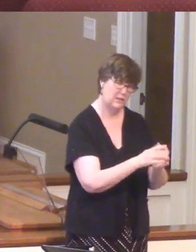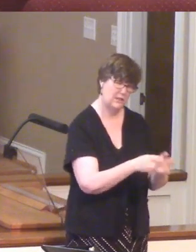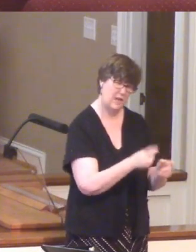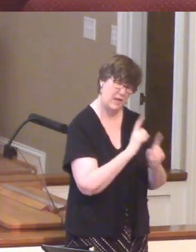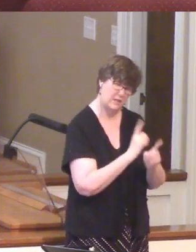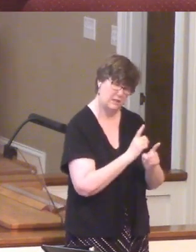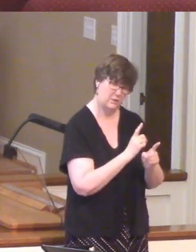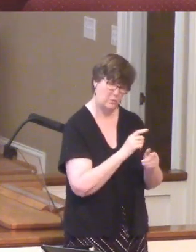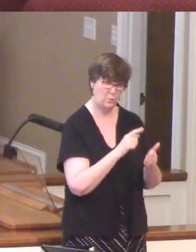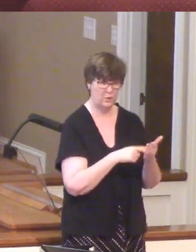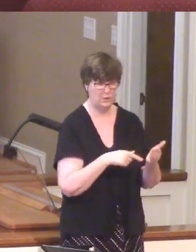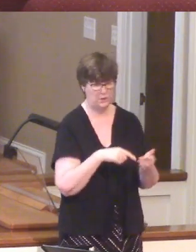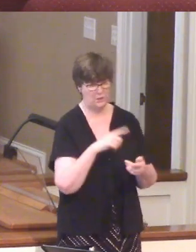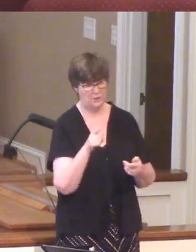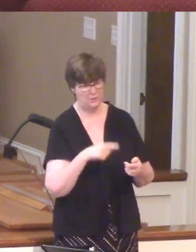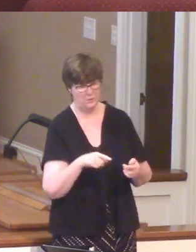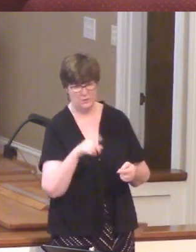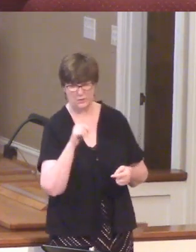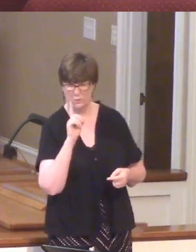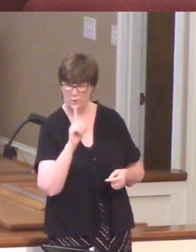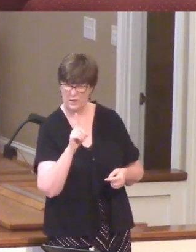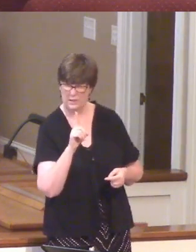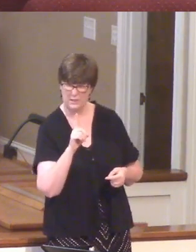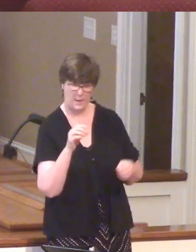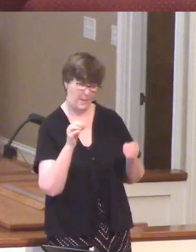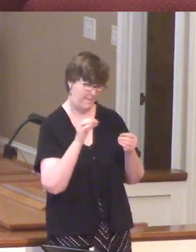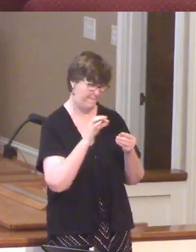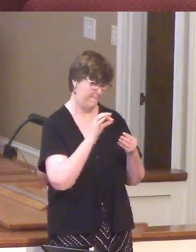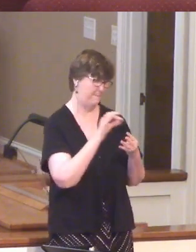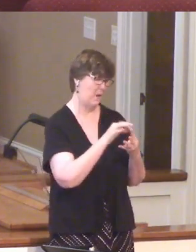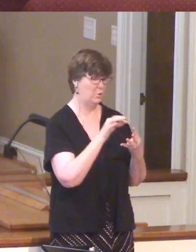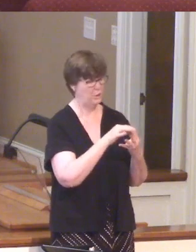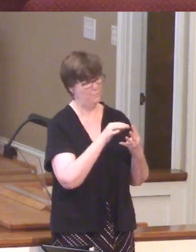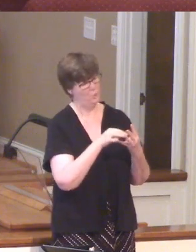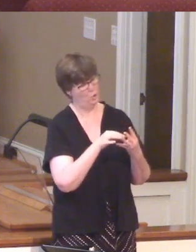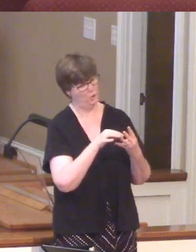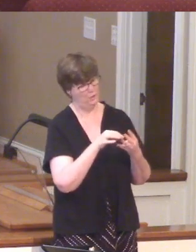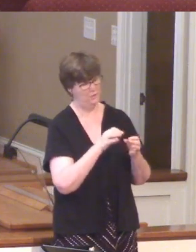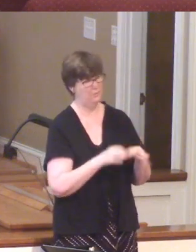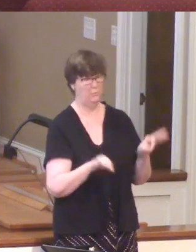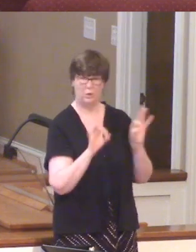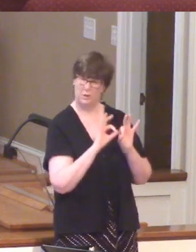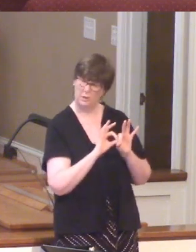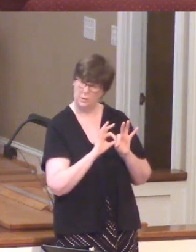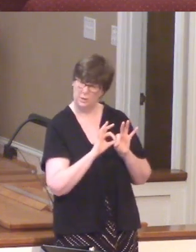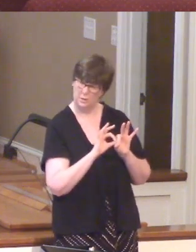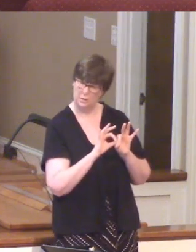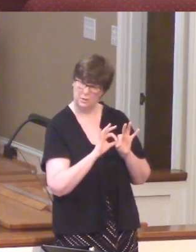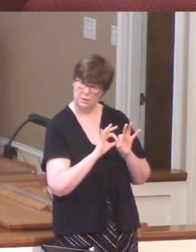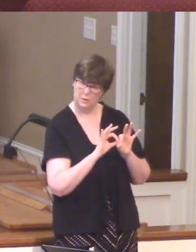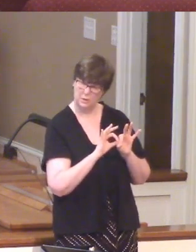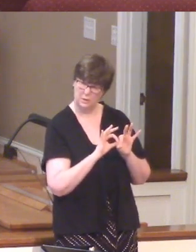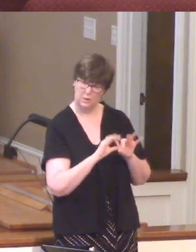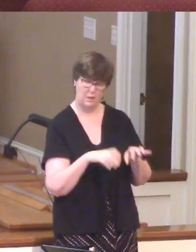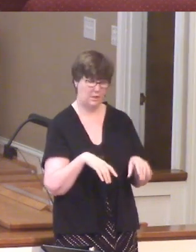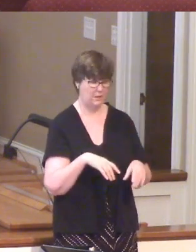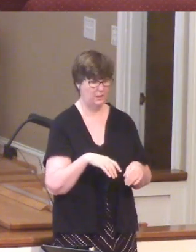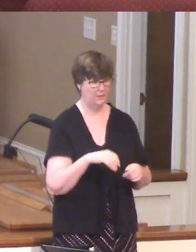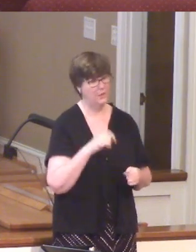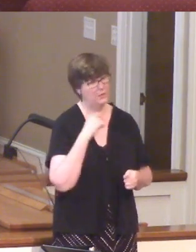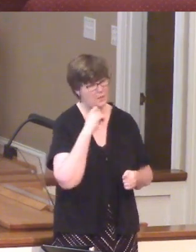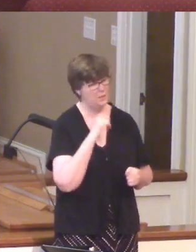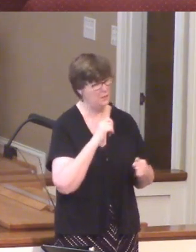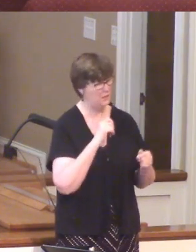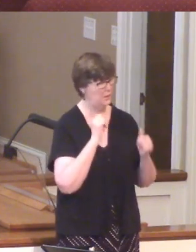of the commandments is most important of all?" Before the time of Jesus, Israel's religious leaders made